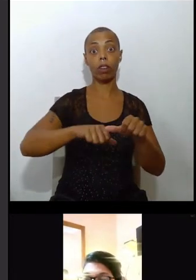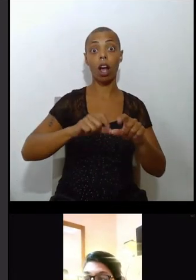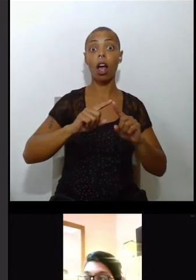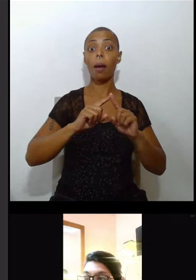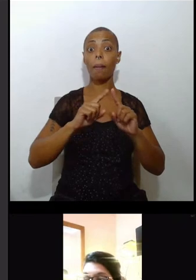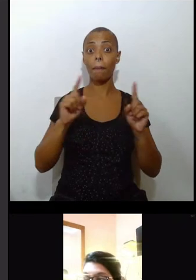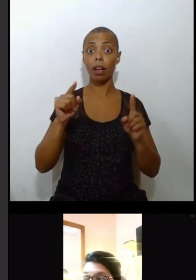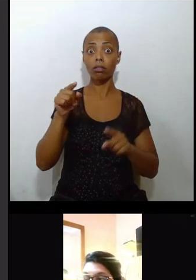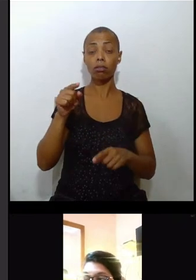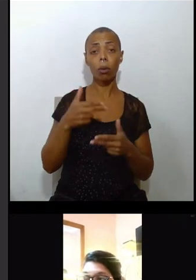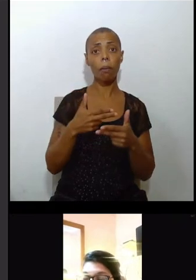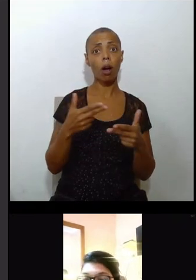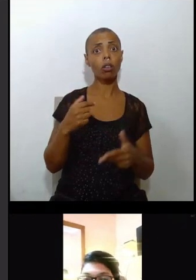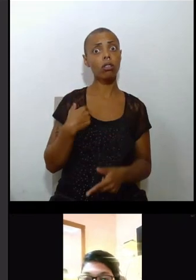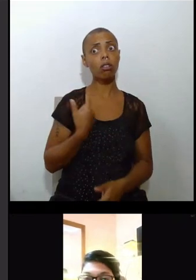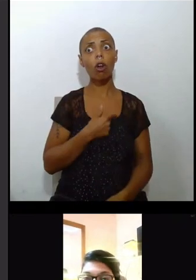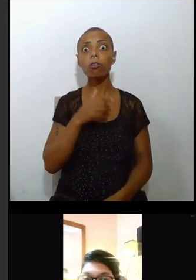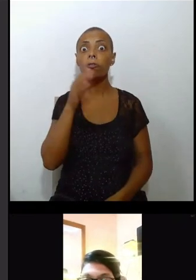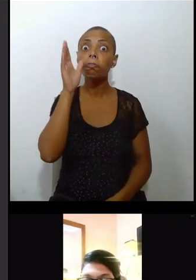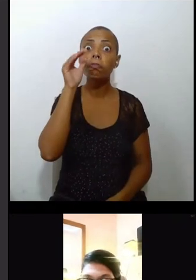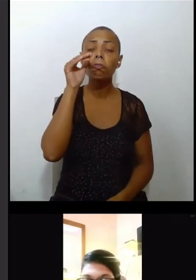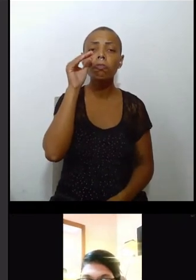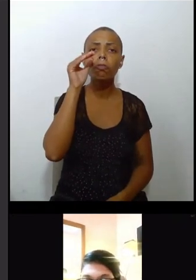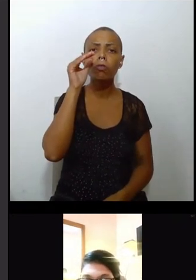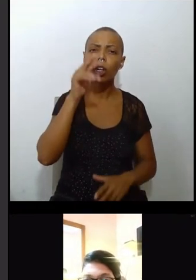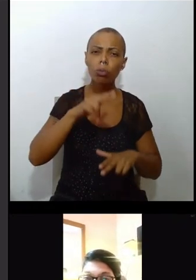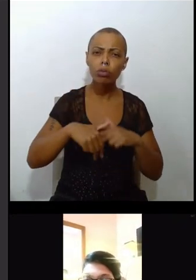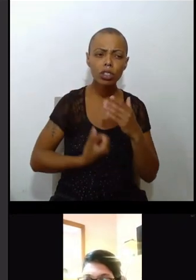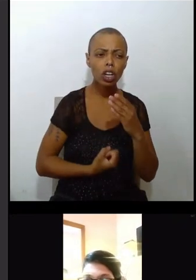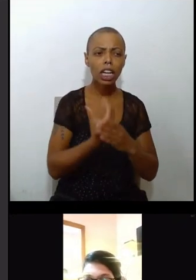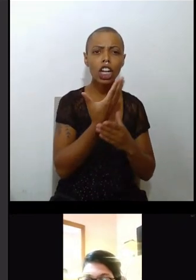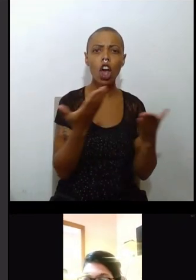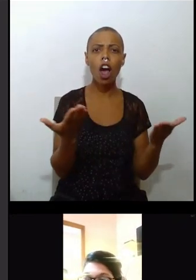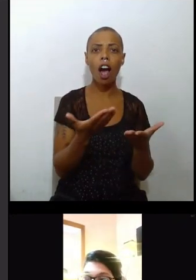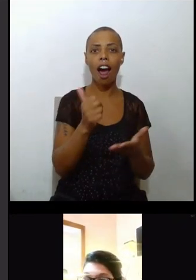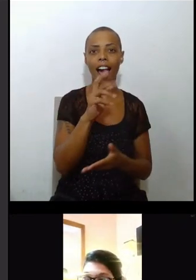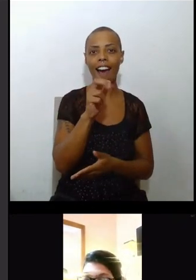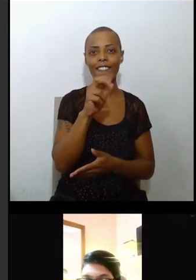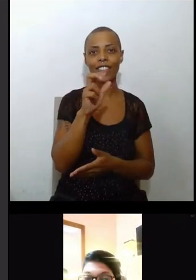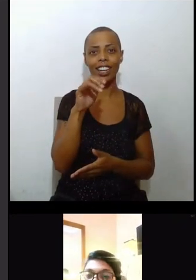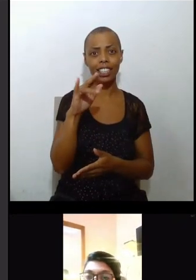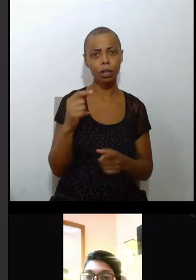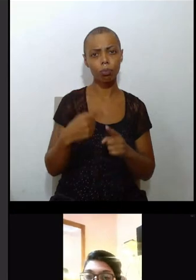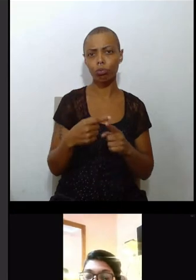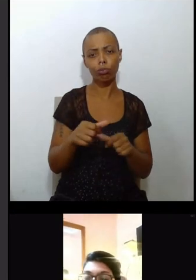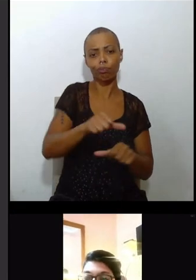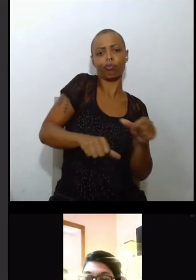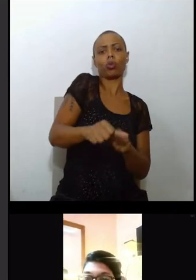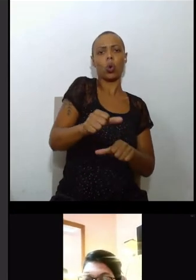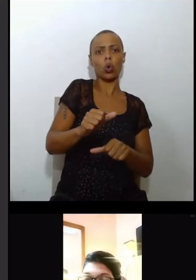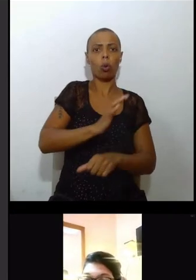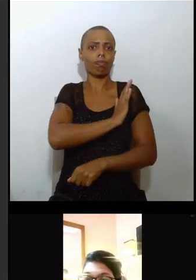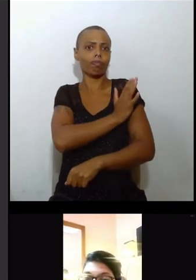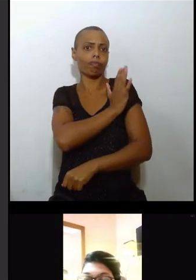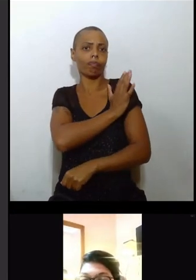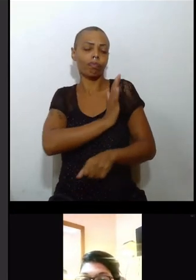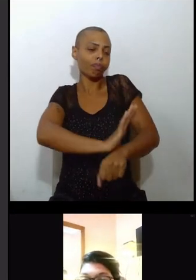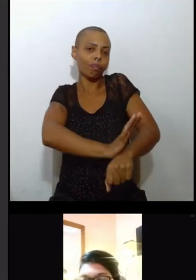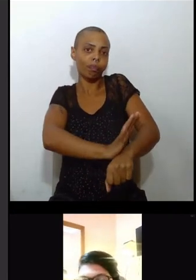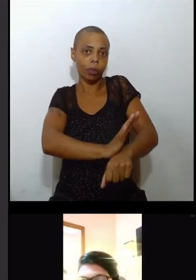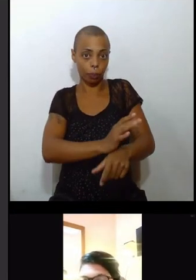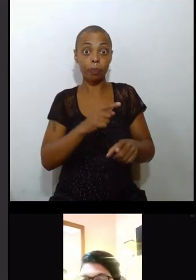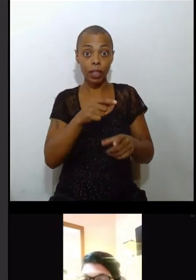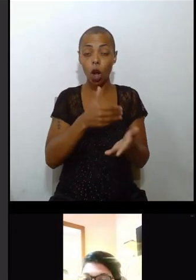started um it started as an experiment because the trans people in India